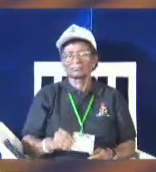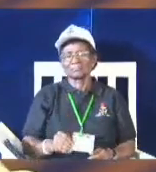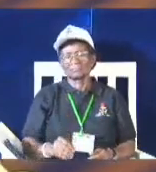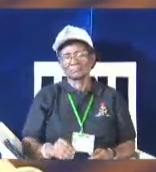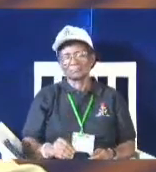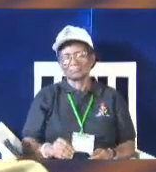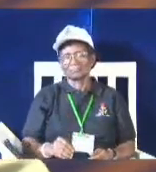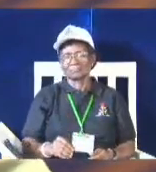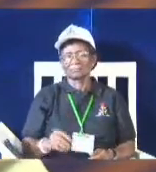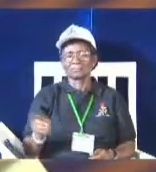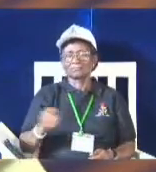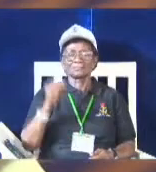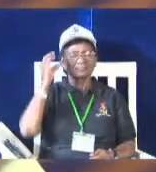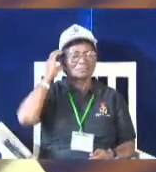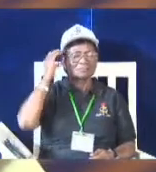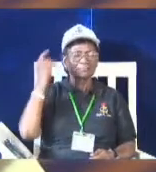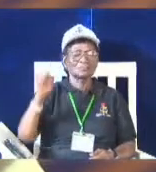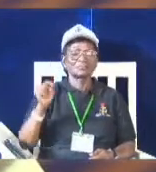And you've heard the story.